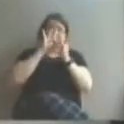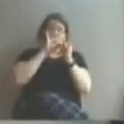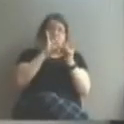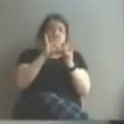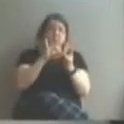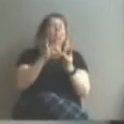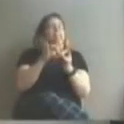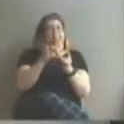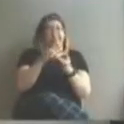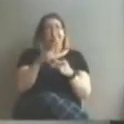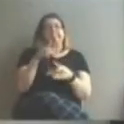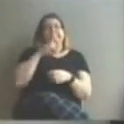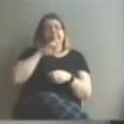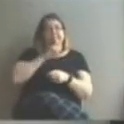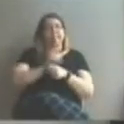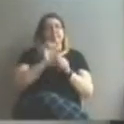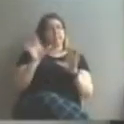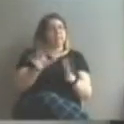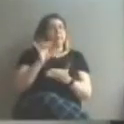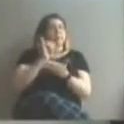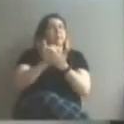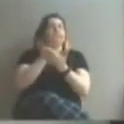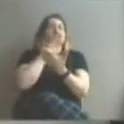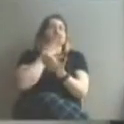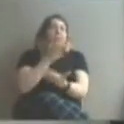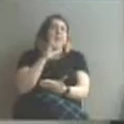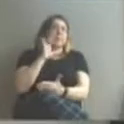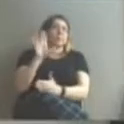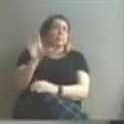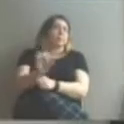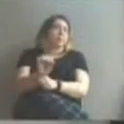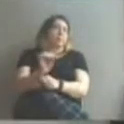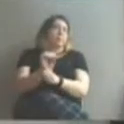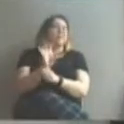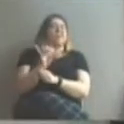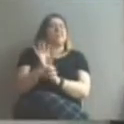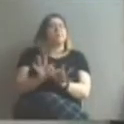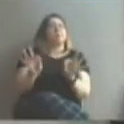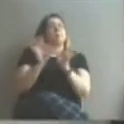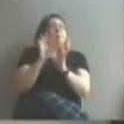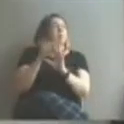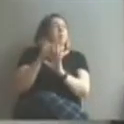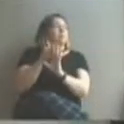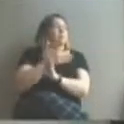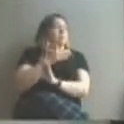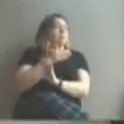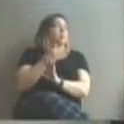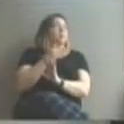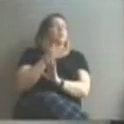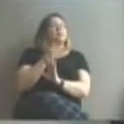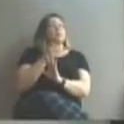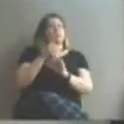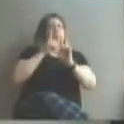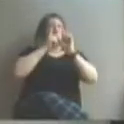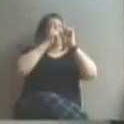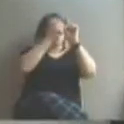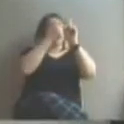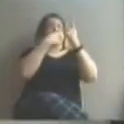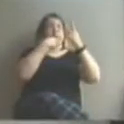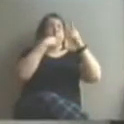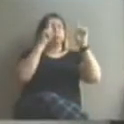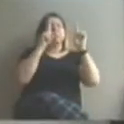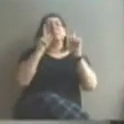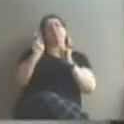relationships, you have done that. So thank you for the work that you have done. That's very important. Before you can get to the goal, you've got to get